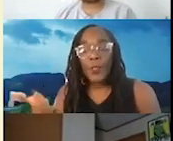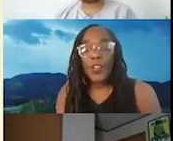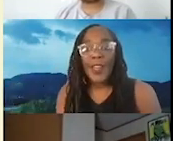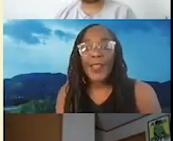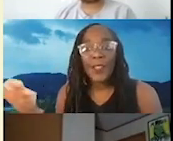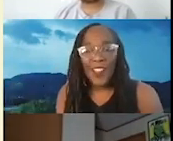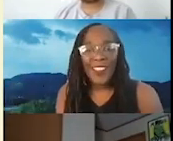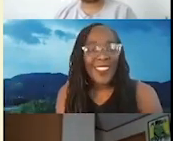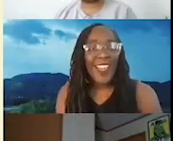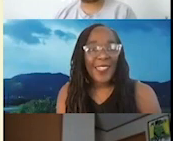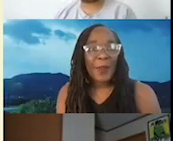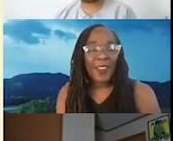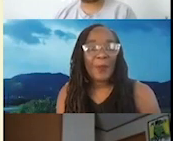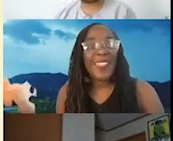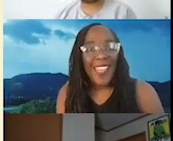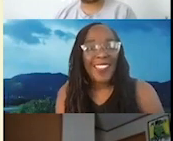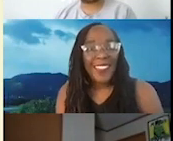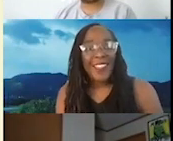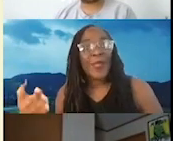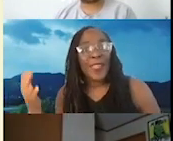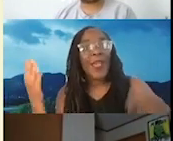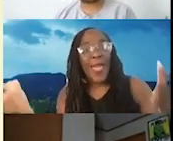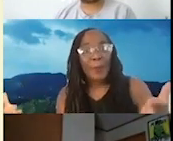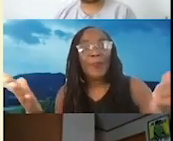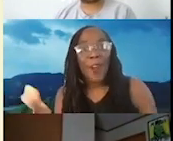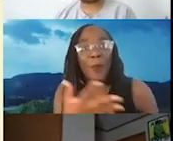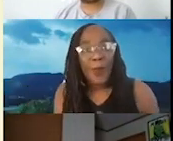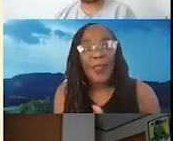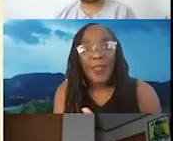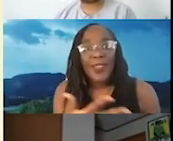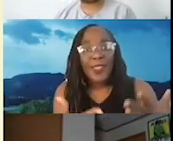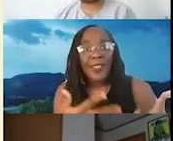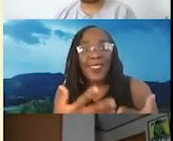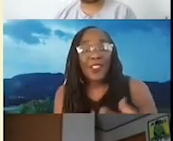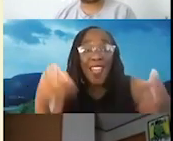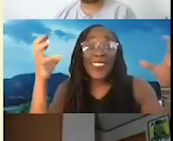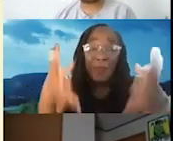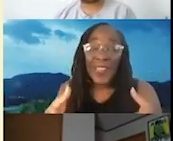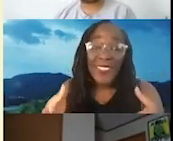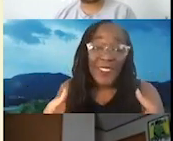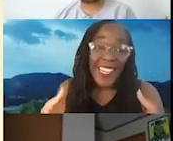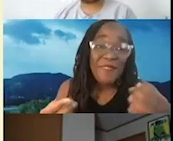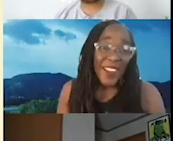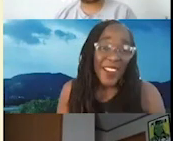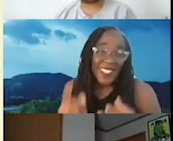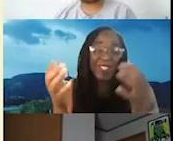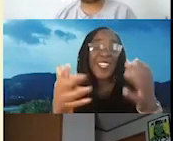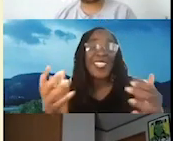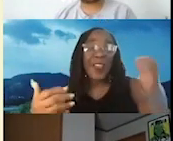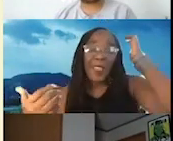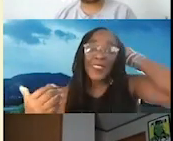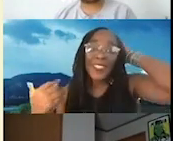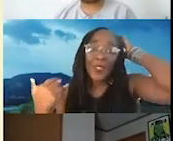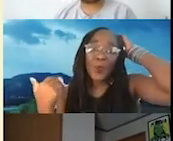you know, Trinidad is not considered Latin America, but at the end of the day, okay, I am from, let's say, Trinidad is in the middle of Latin America. So,